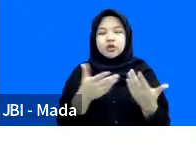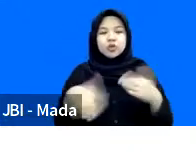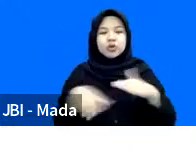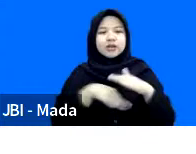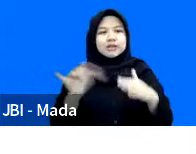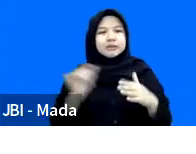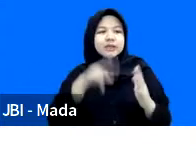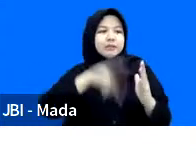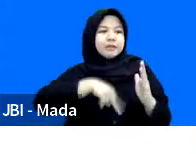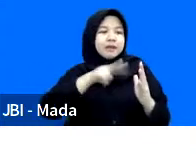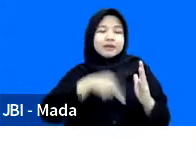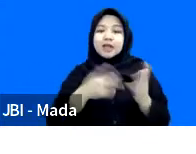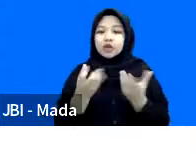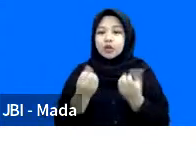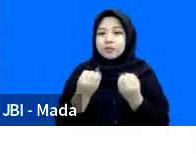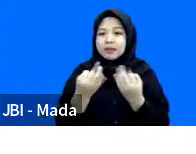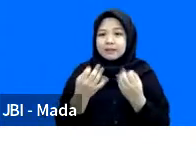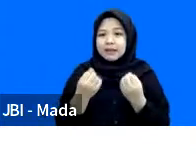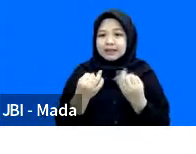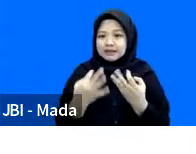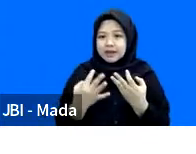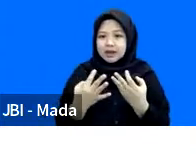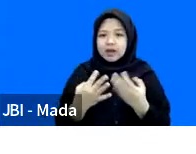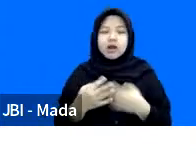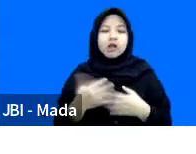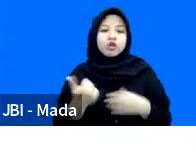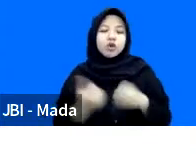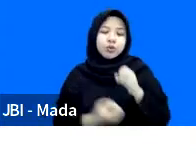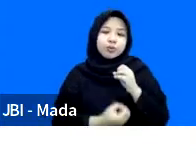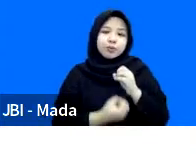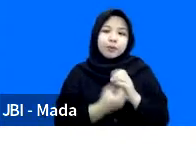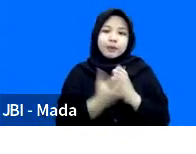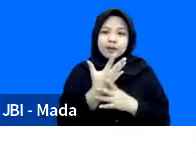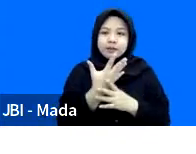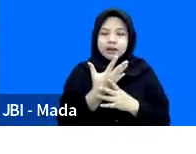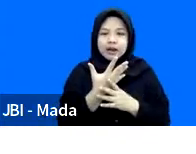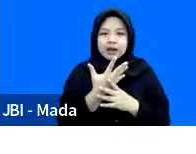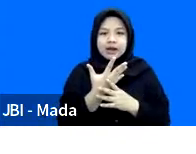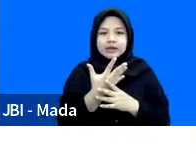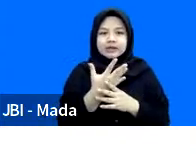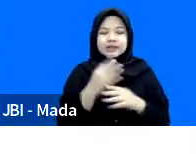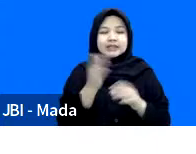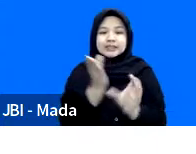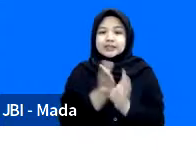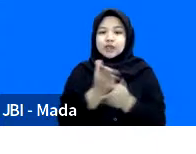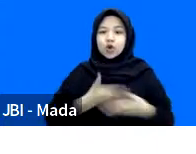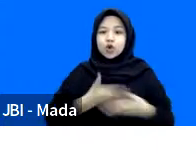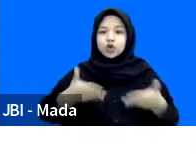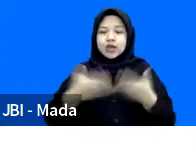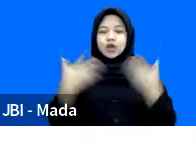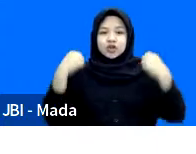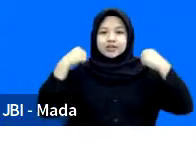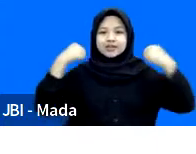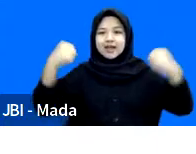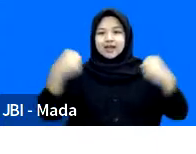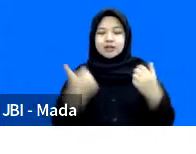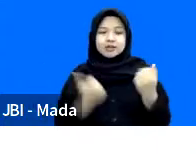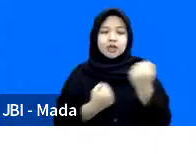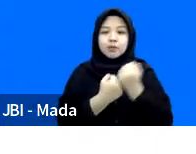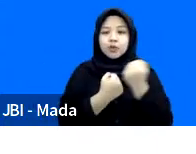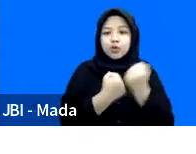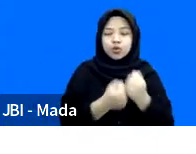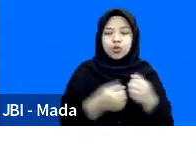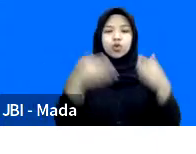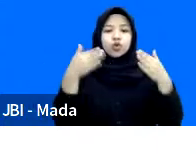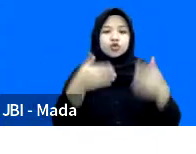learning, and to develop psychosocial health and well-being to provide that holistic support that children and young people need. And I think that